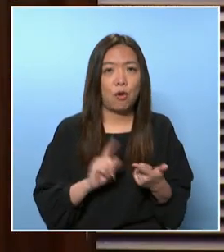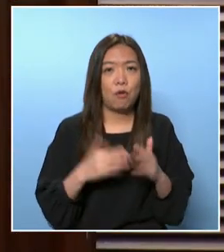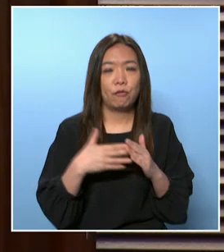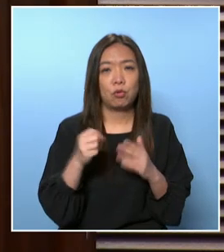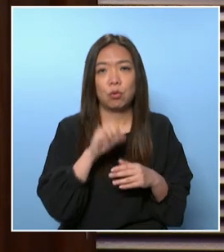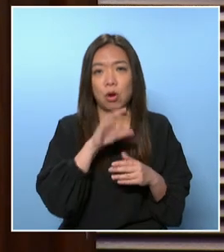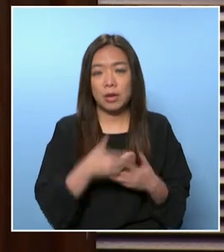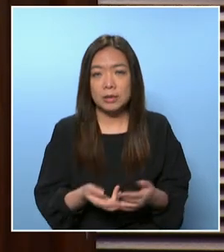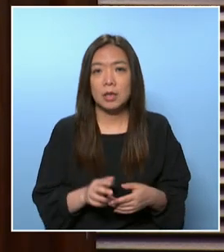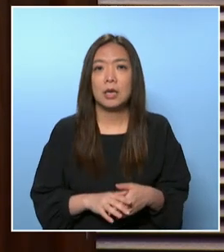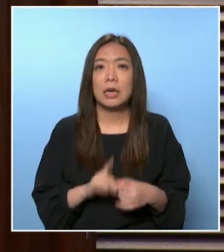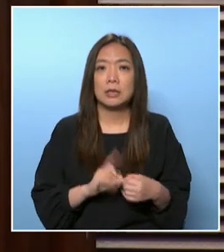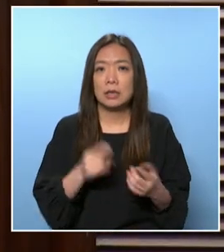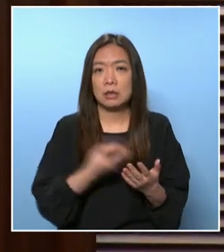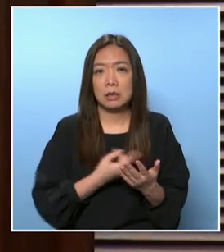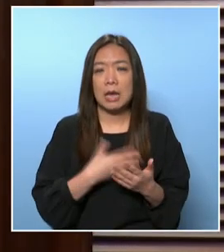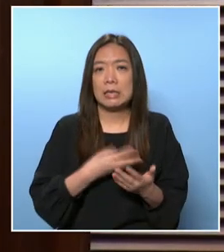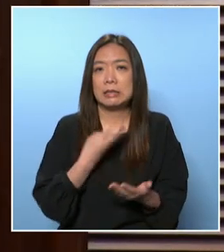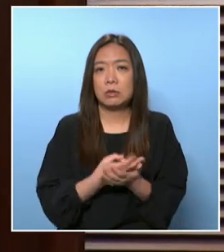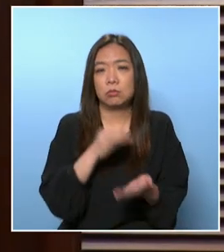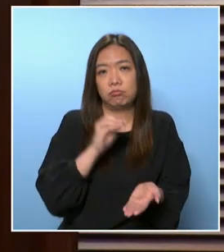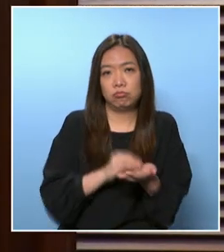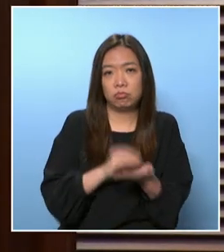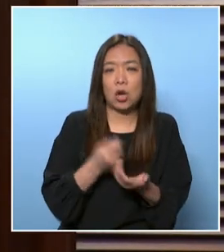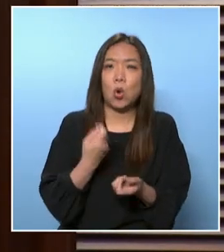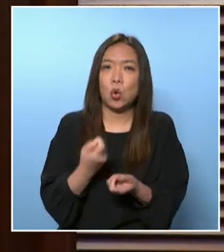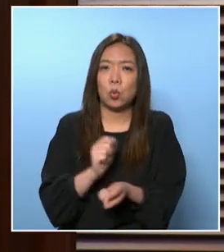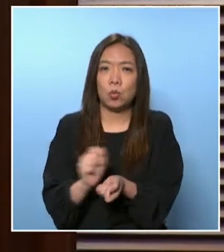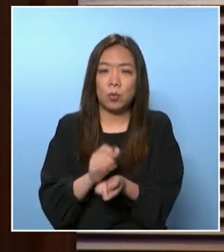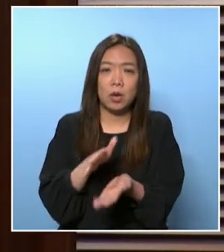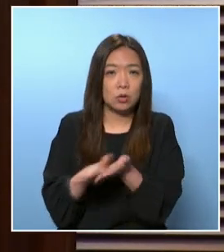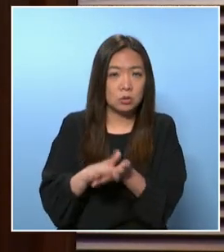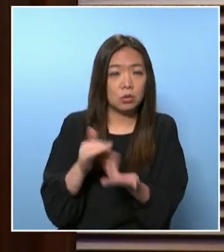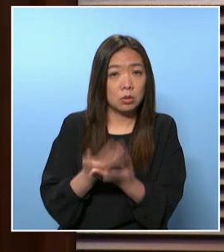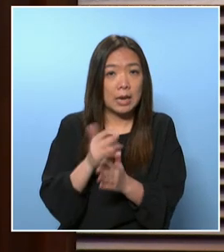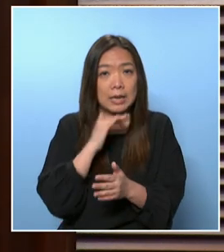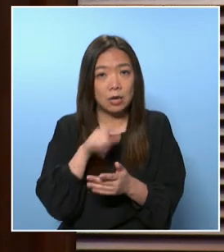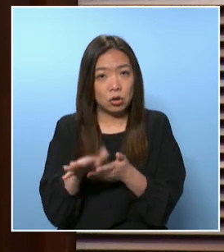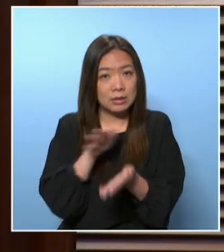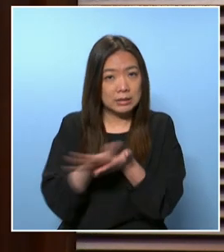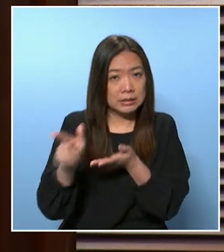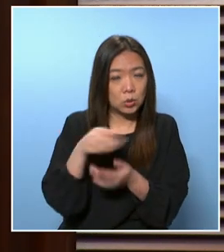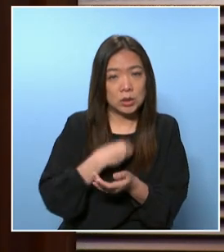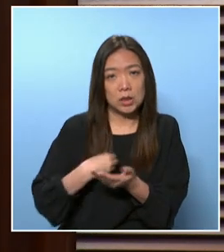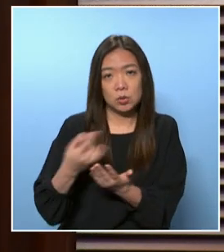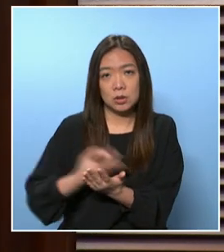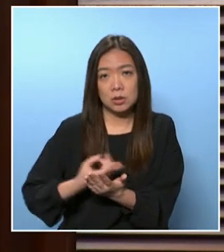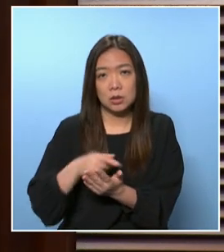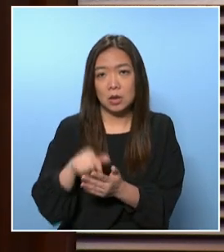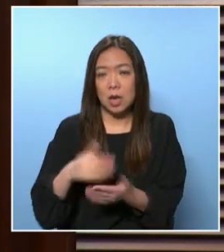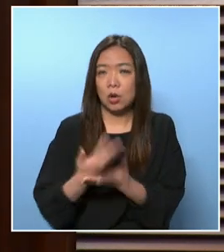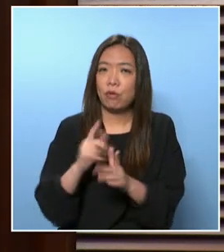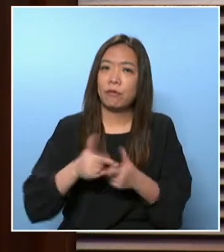Deputy Secretary. Yes, like the Undersecretary said, we have this cautious making, easy